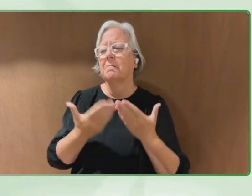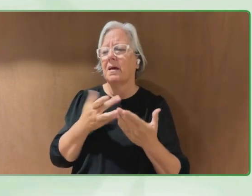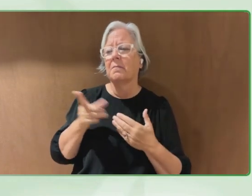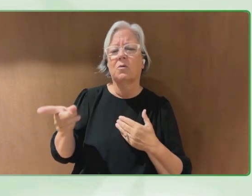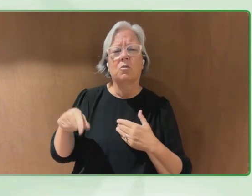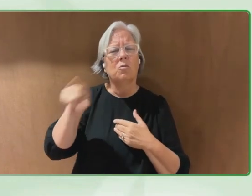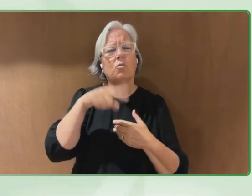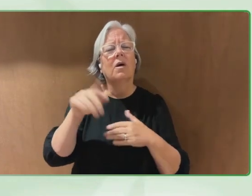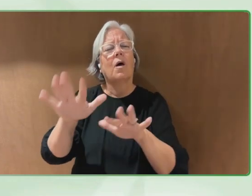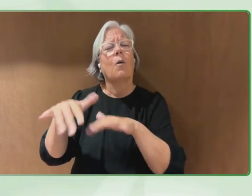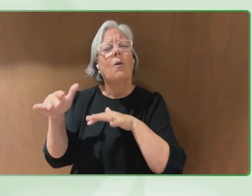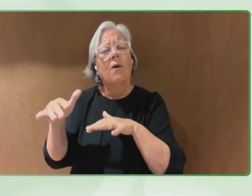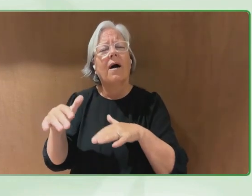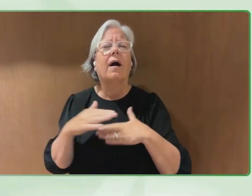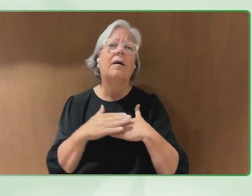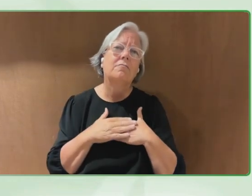thinking to yourself,